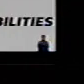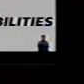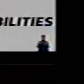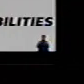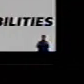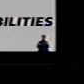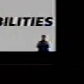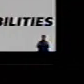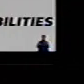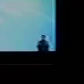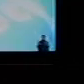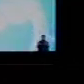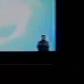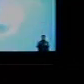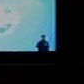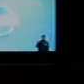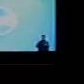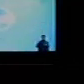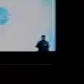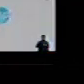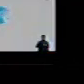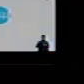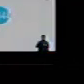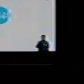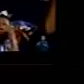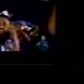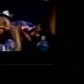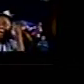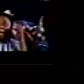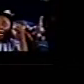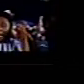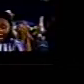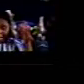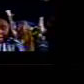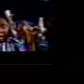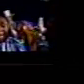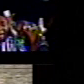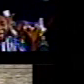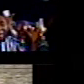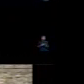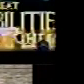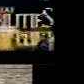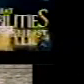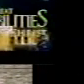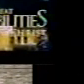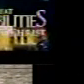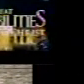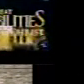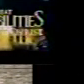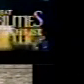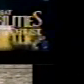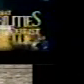the name of Jesus, I call down fire. Let that fire destroy